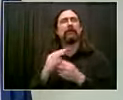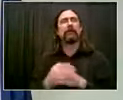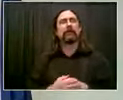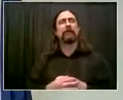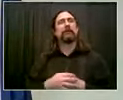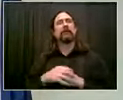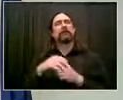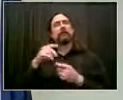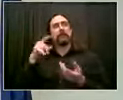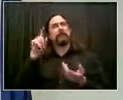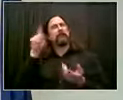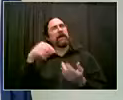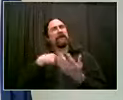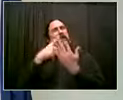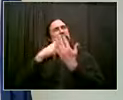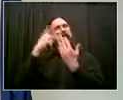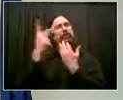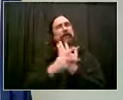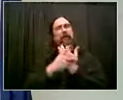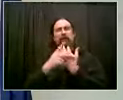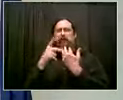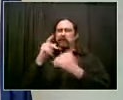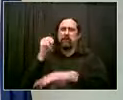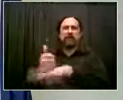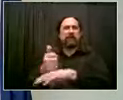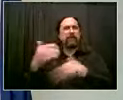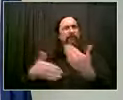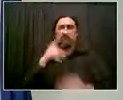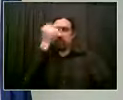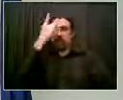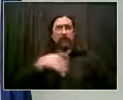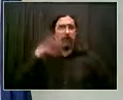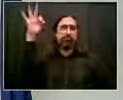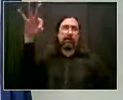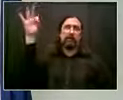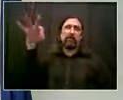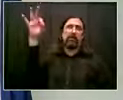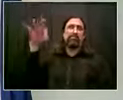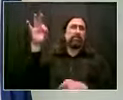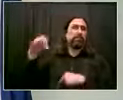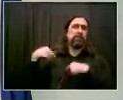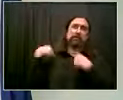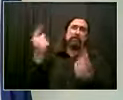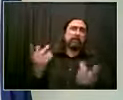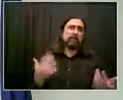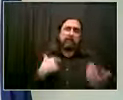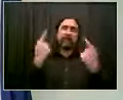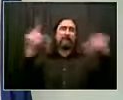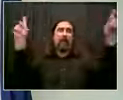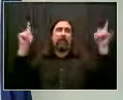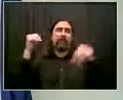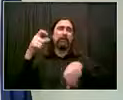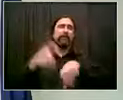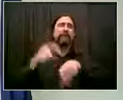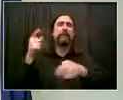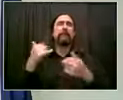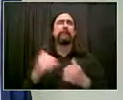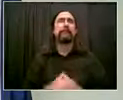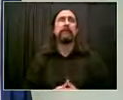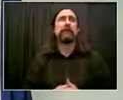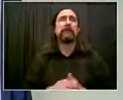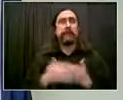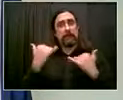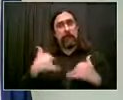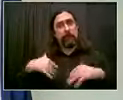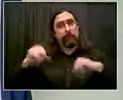And I knew even then as a judge, and now more importantly as a DA, that you have to have the resources to stop them from starting that